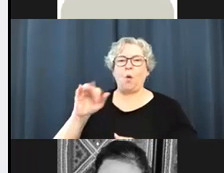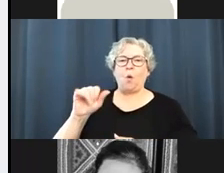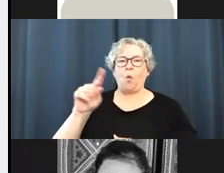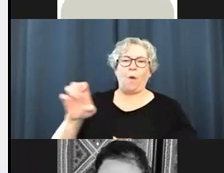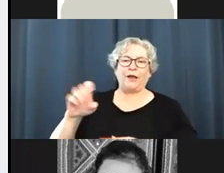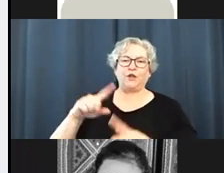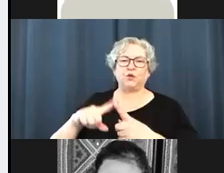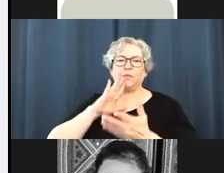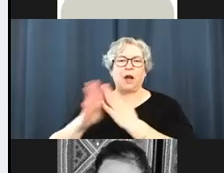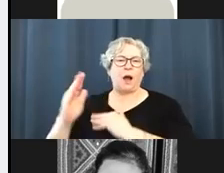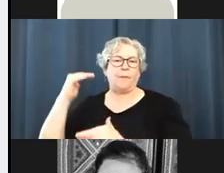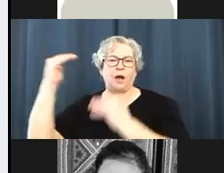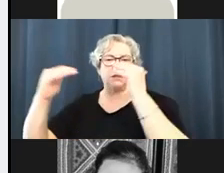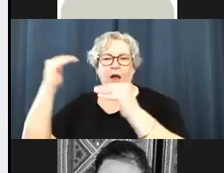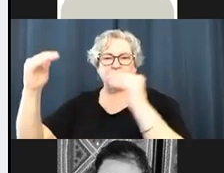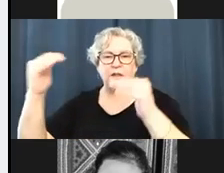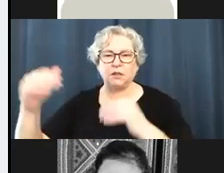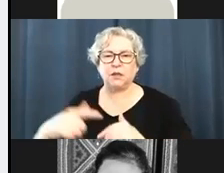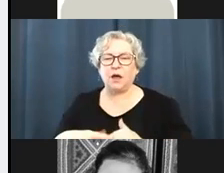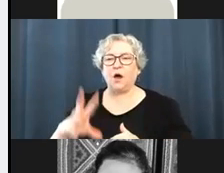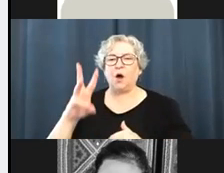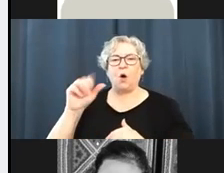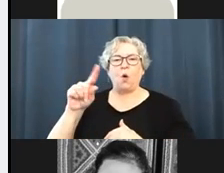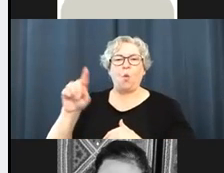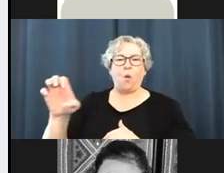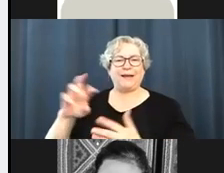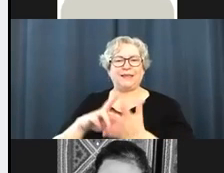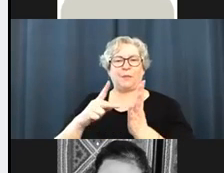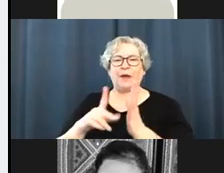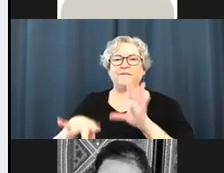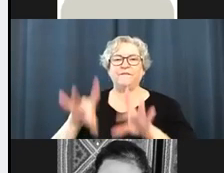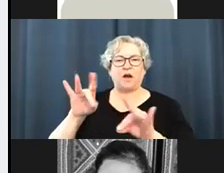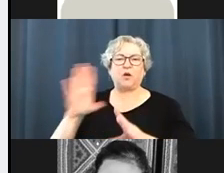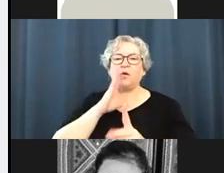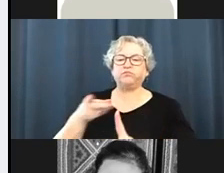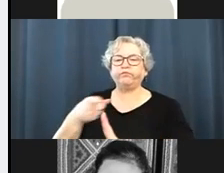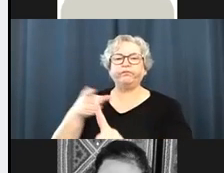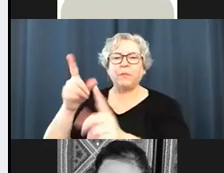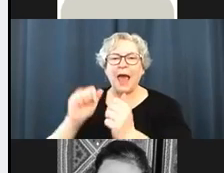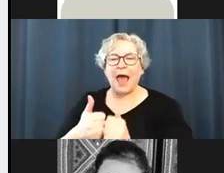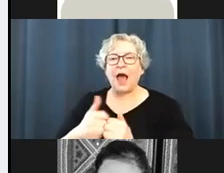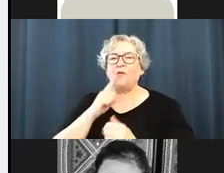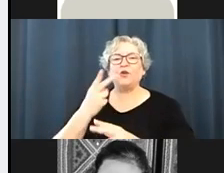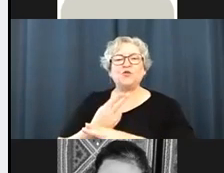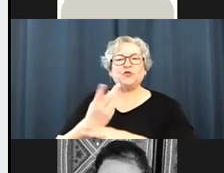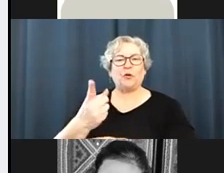for our trainings and our resources. Waze is referring to finding one's way, like using the Waze app when you're traveling. And the trainings